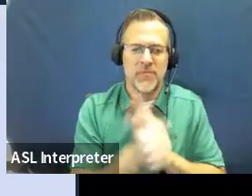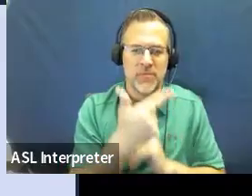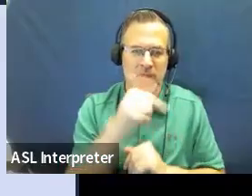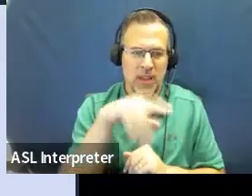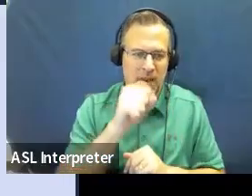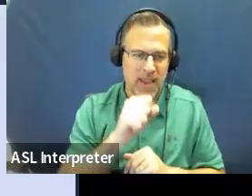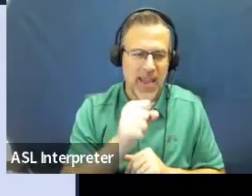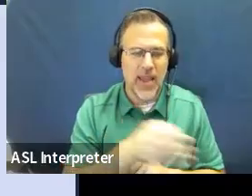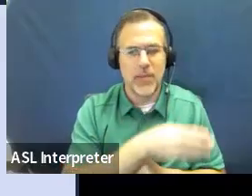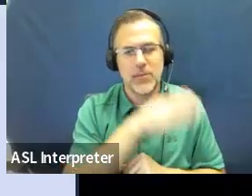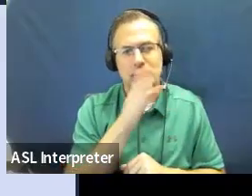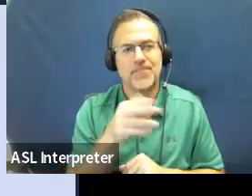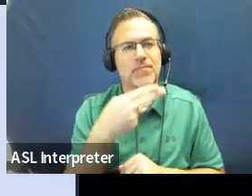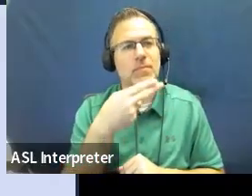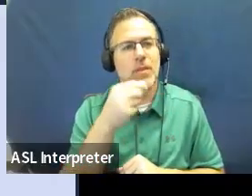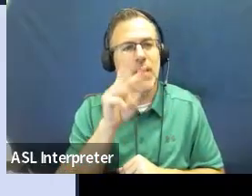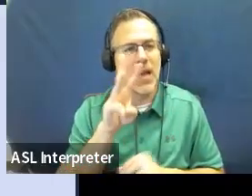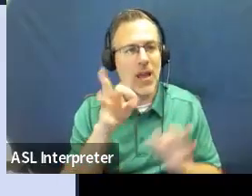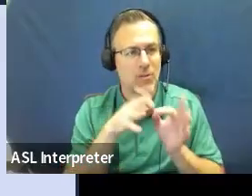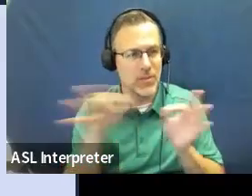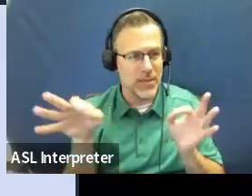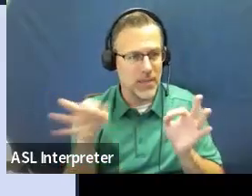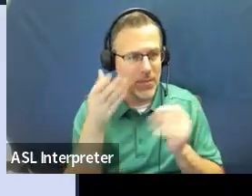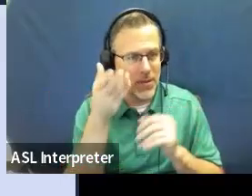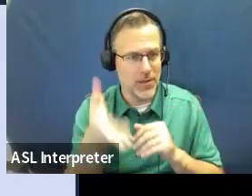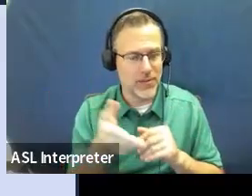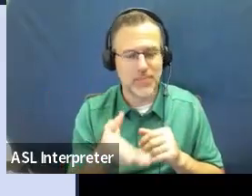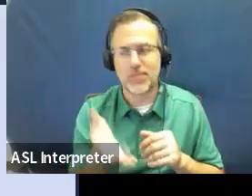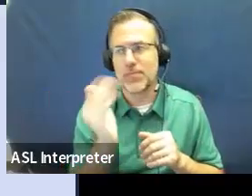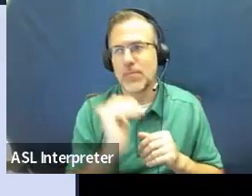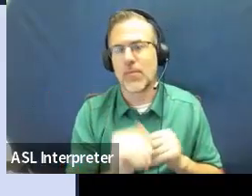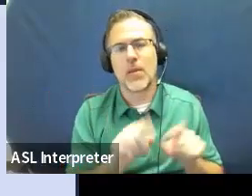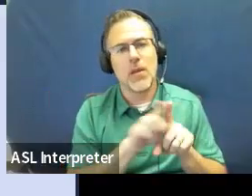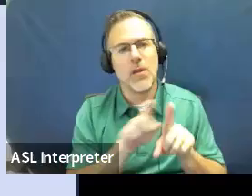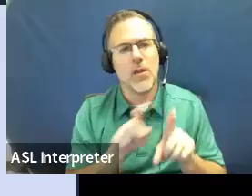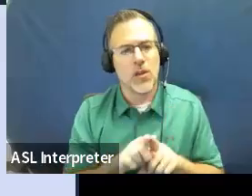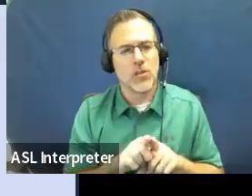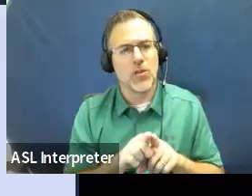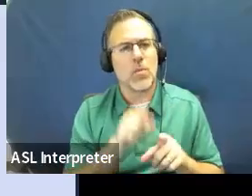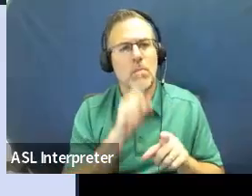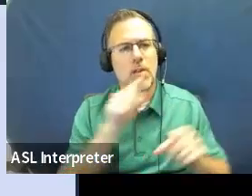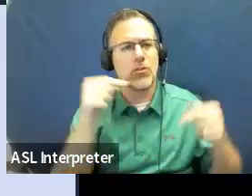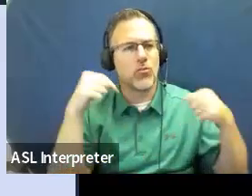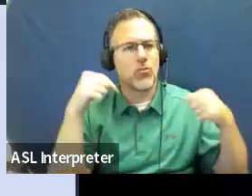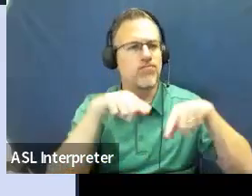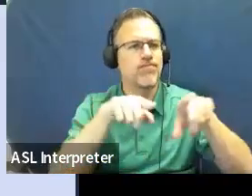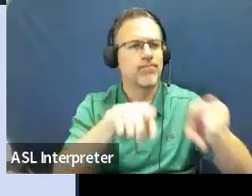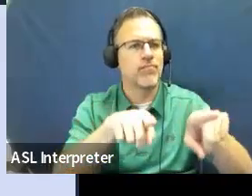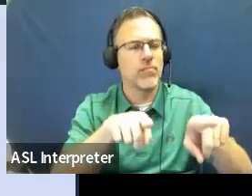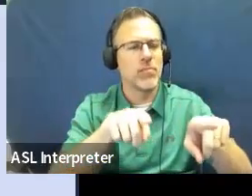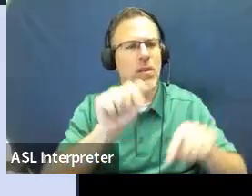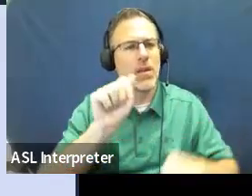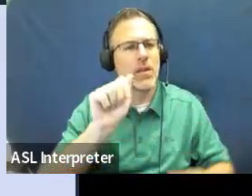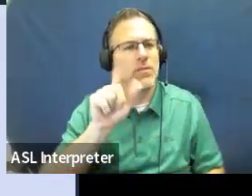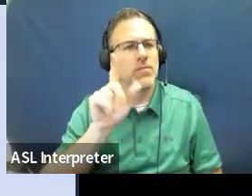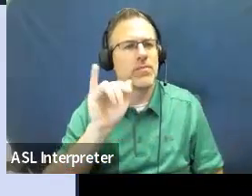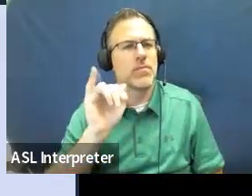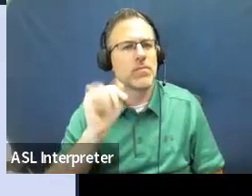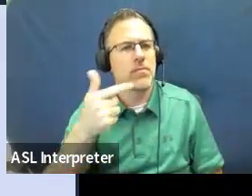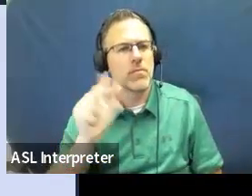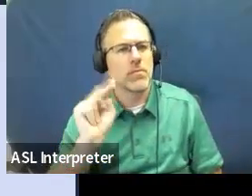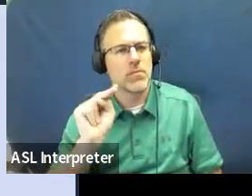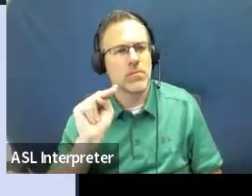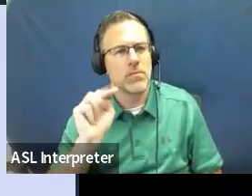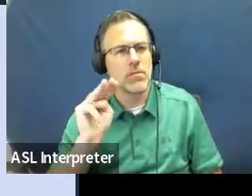that how statement being there. We also look for alignment, so that all of those gaps listed